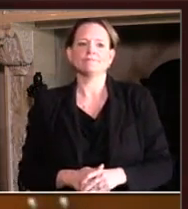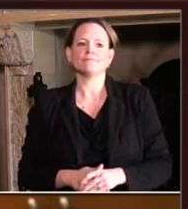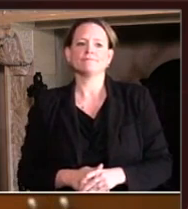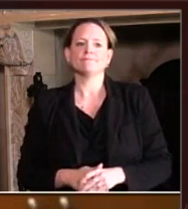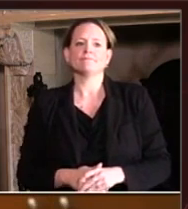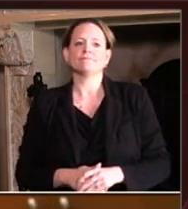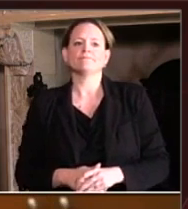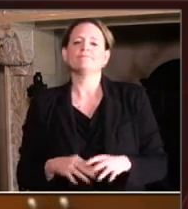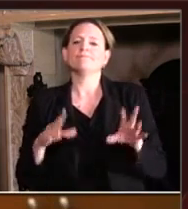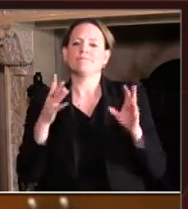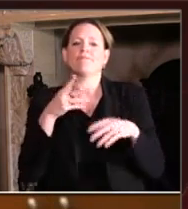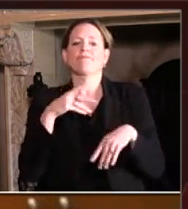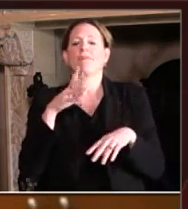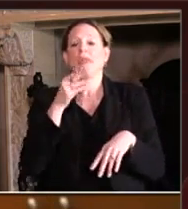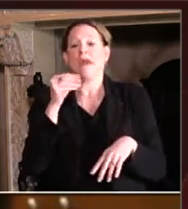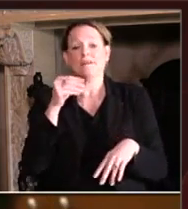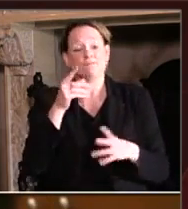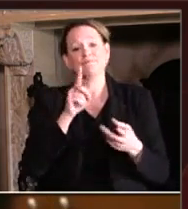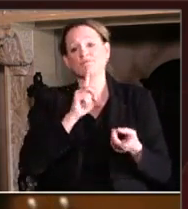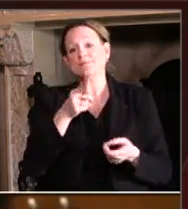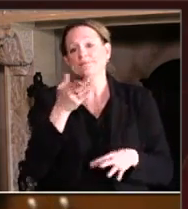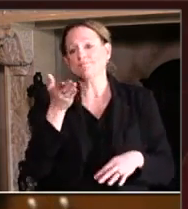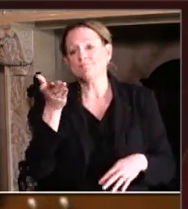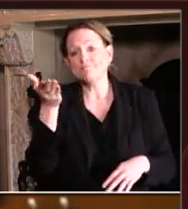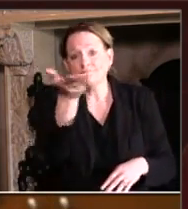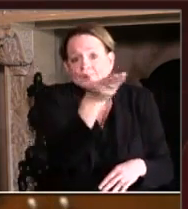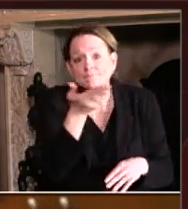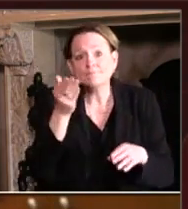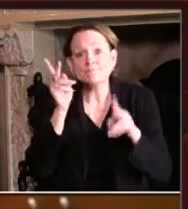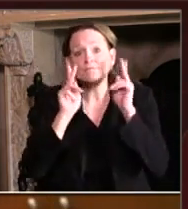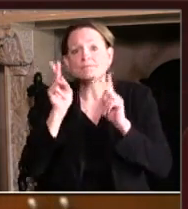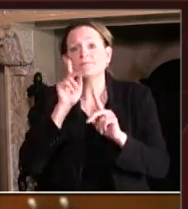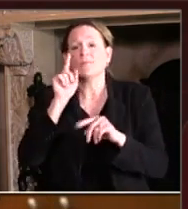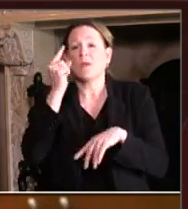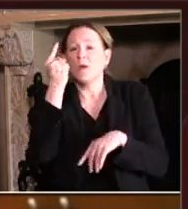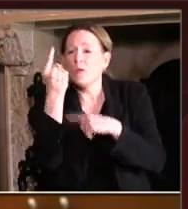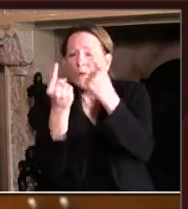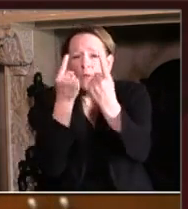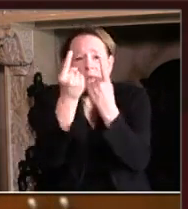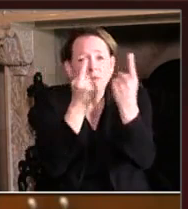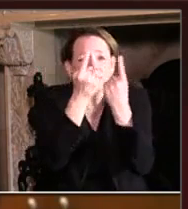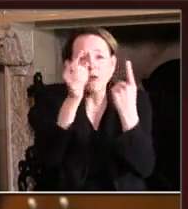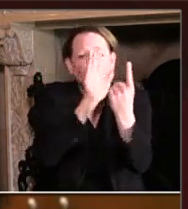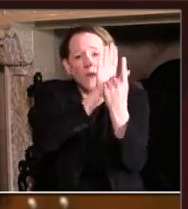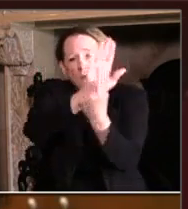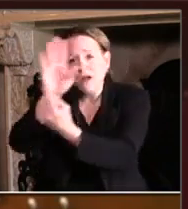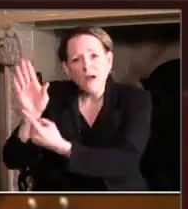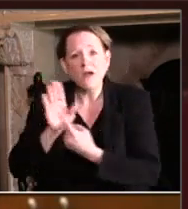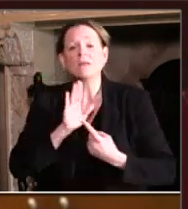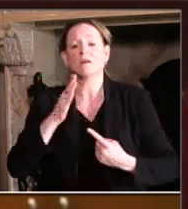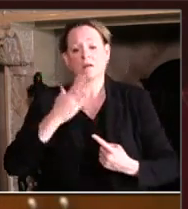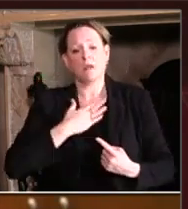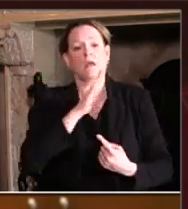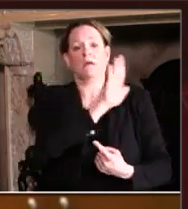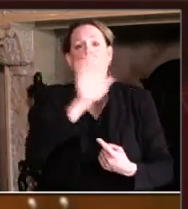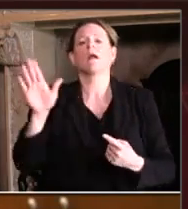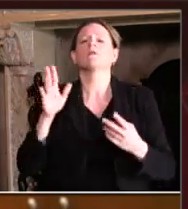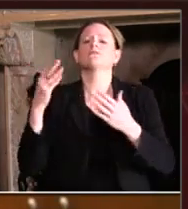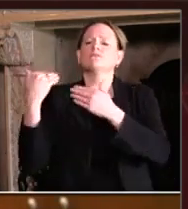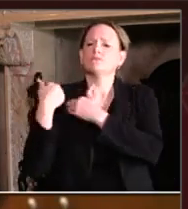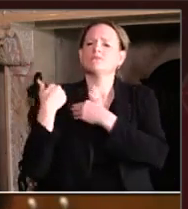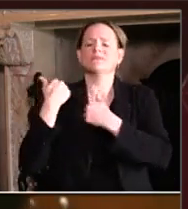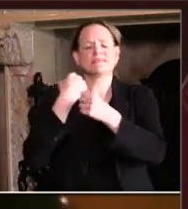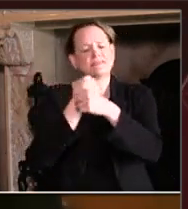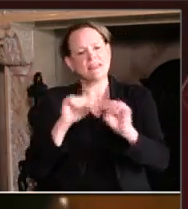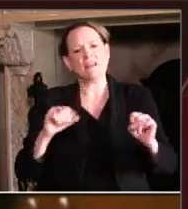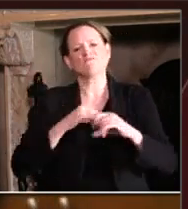and I'm asking each of us to do our part. Again, Governor Evers, I am extremely grateful for this opportunity